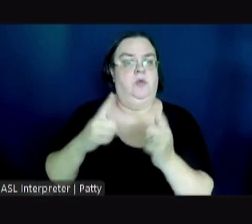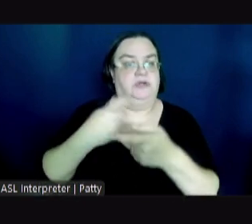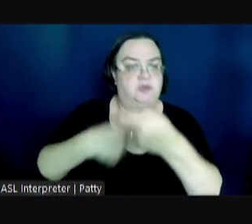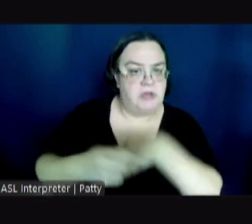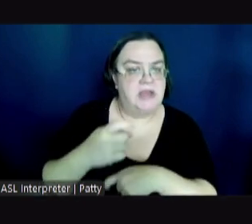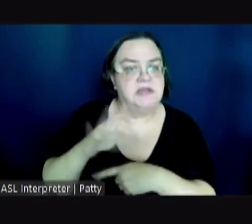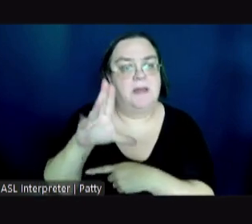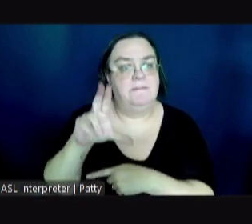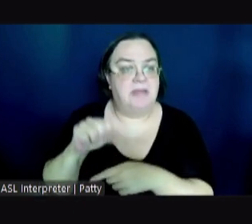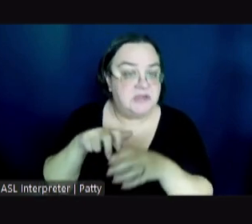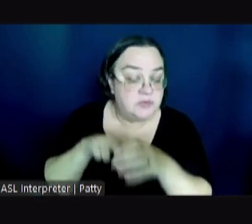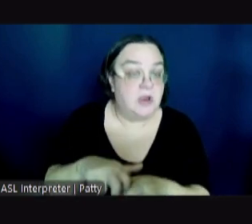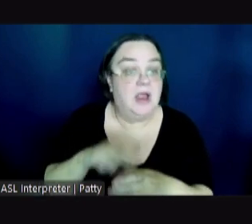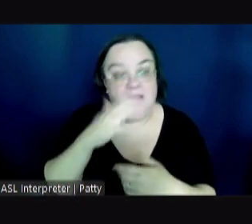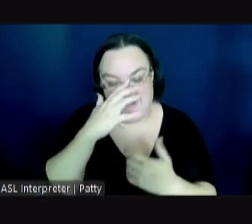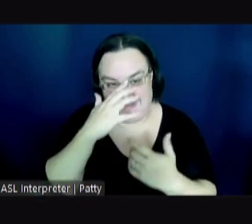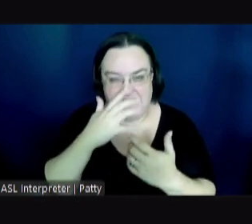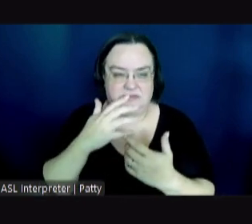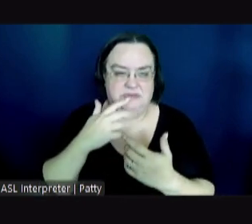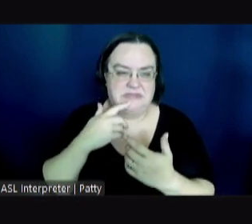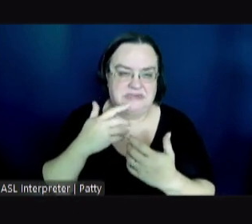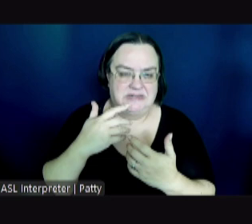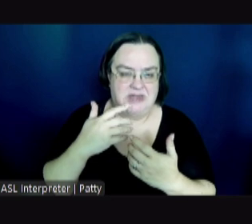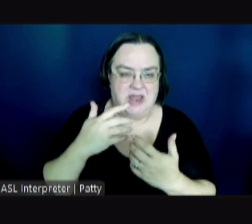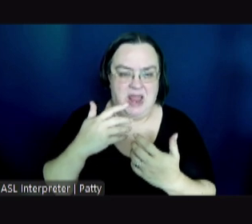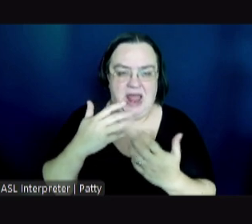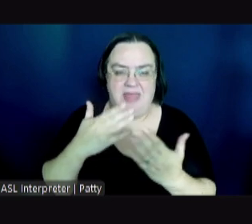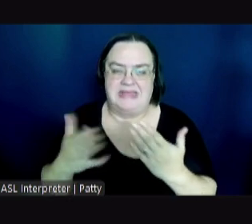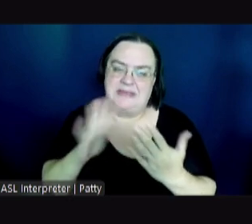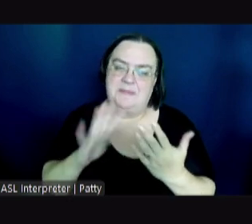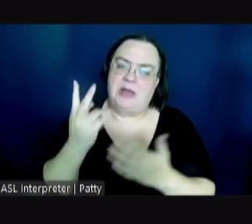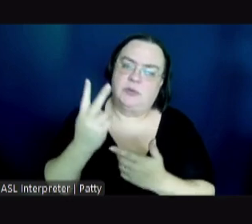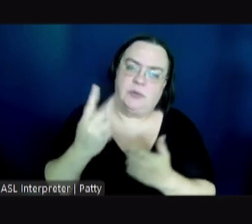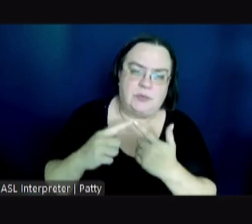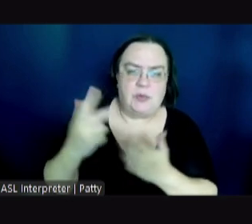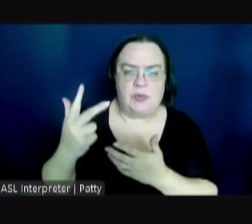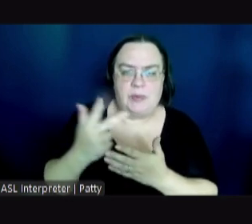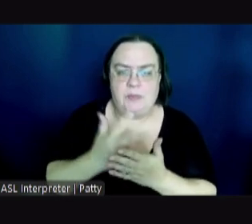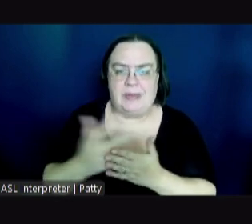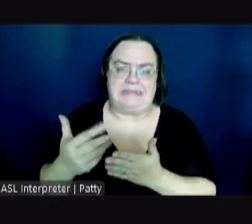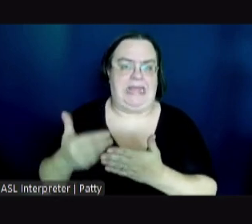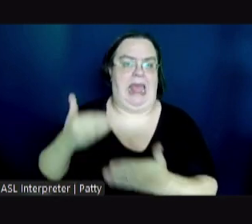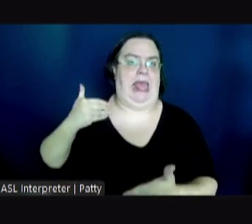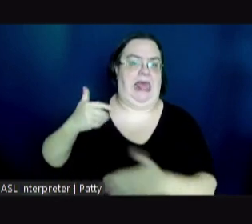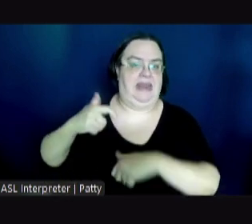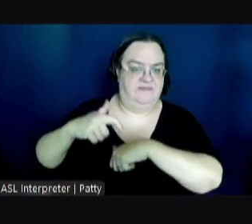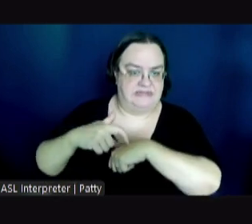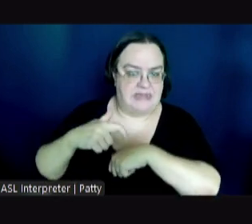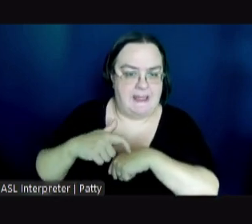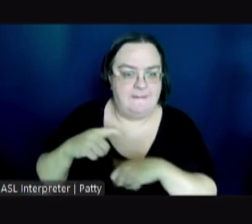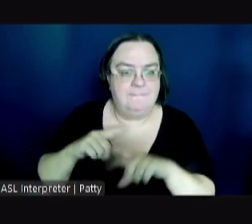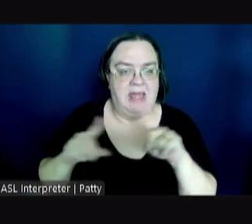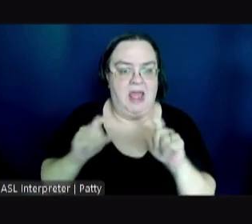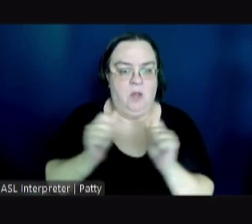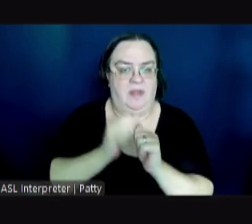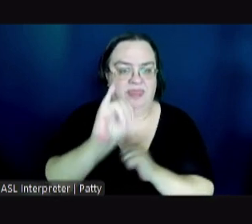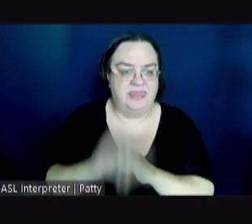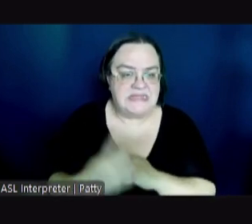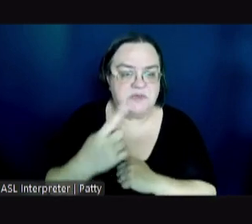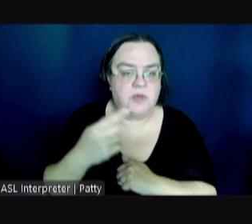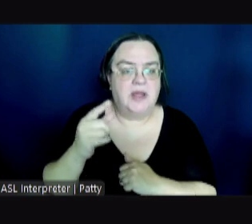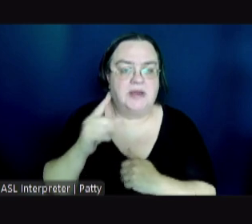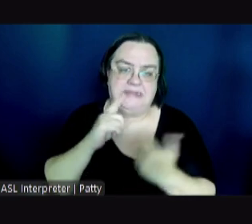as things are about 2 to 3 weeks out. But on this one, this is so major, we're really trying to ramp up outreach in